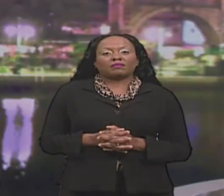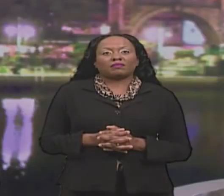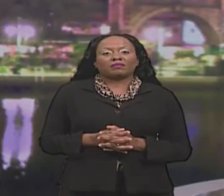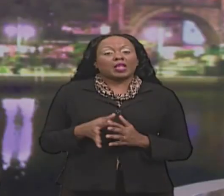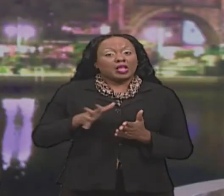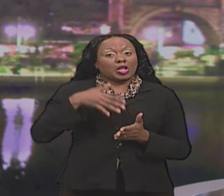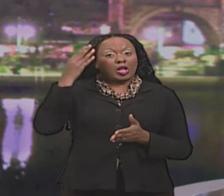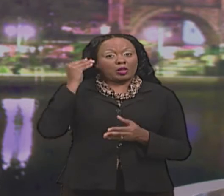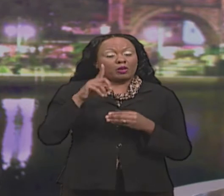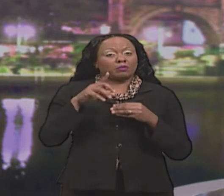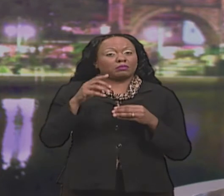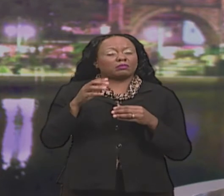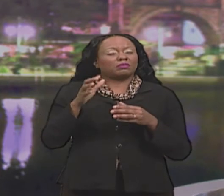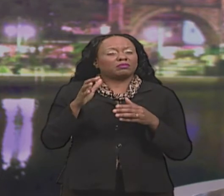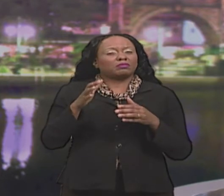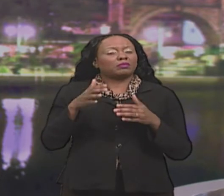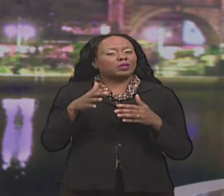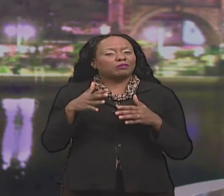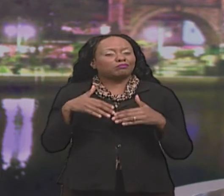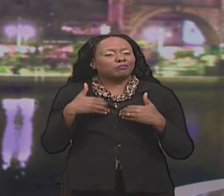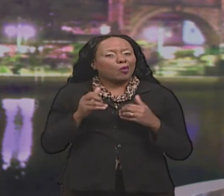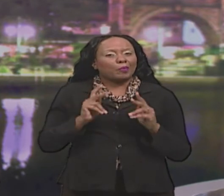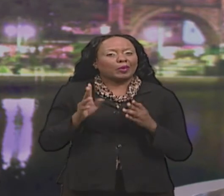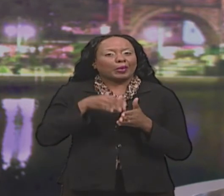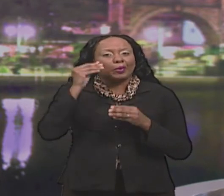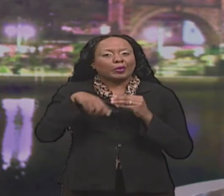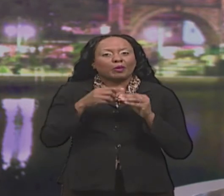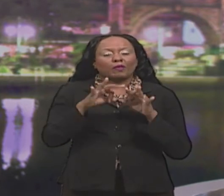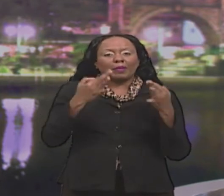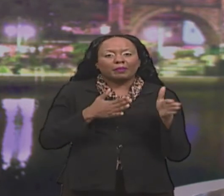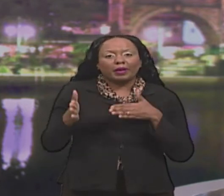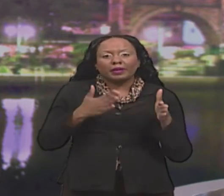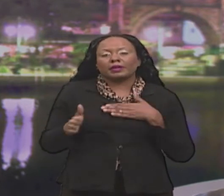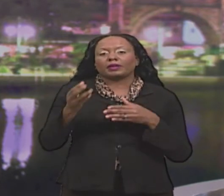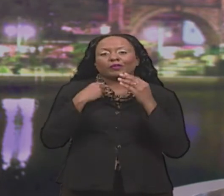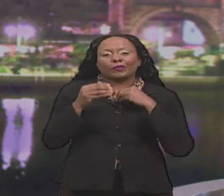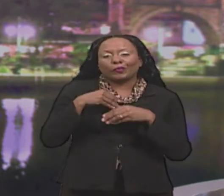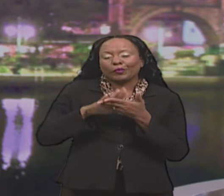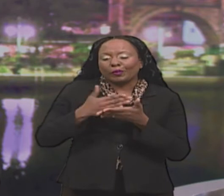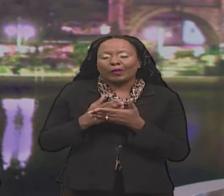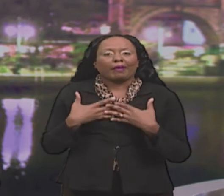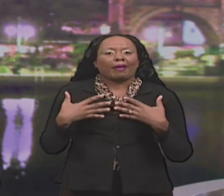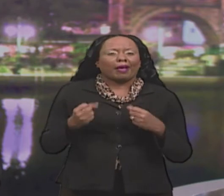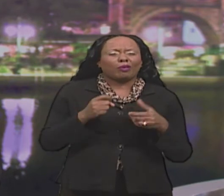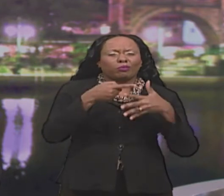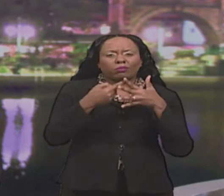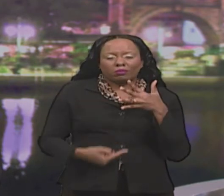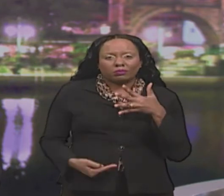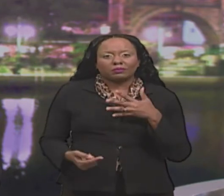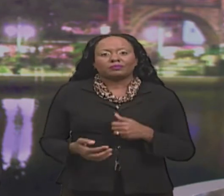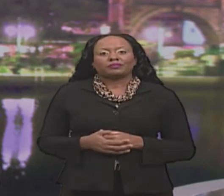hygiene, money and relationship management, family planning, career guidance, meal planning and health maintenance.